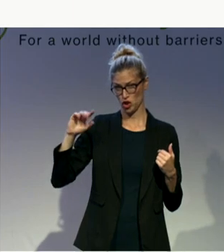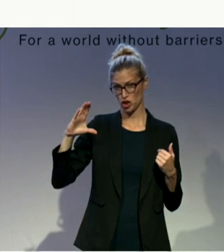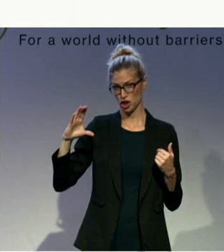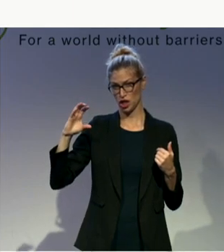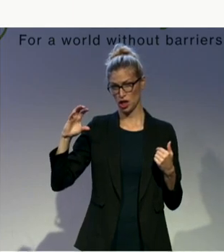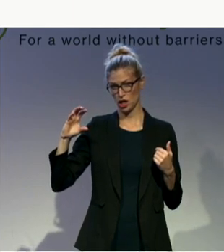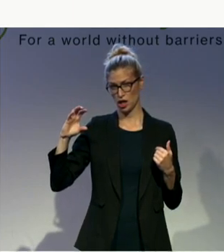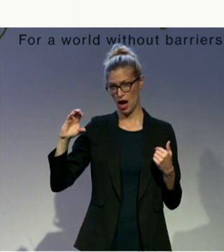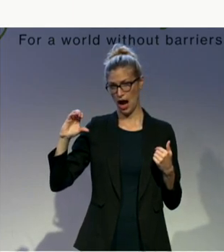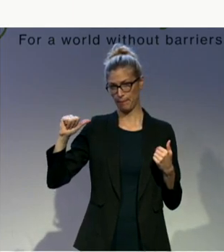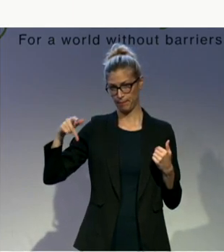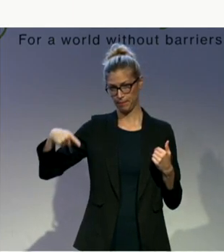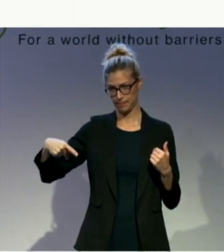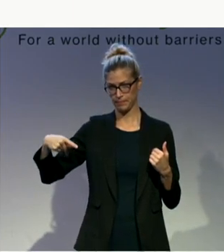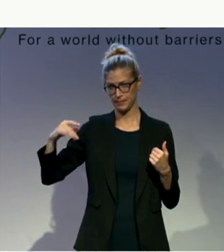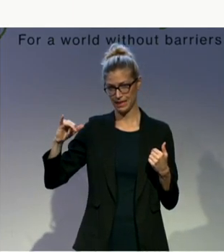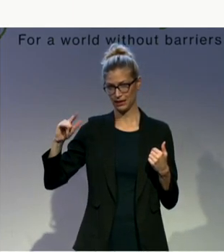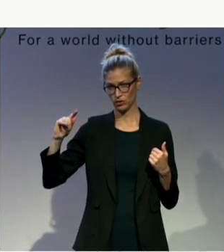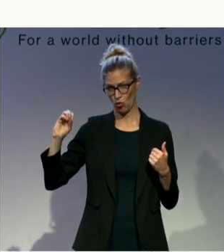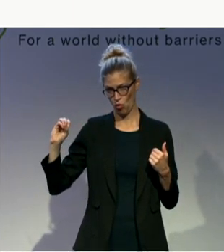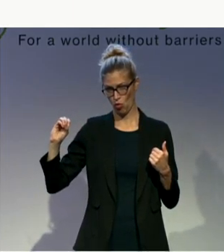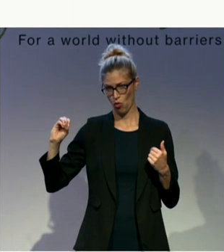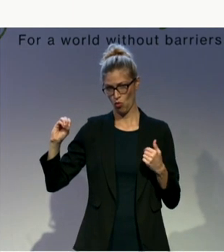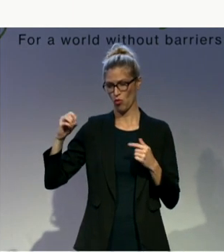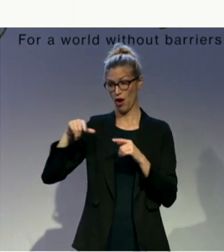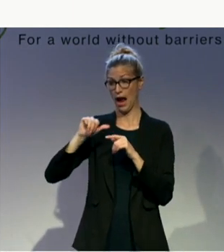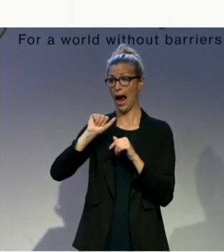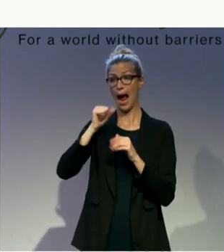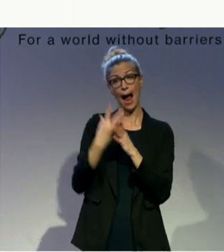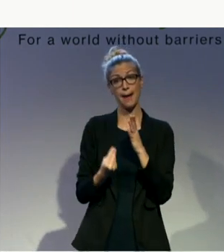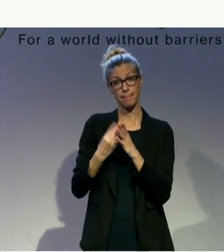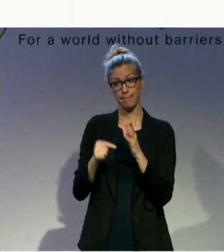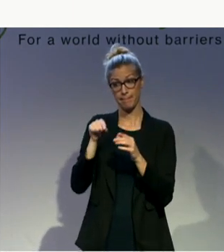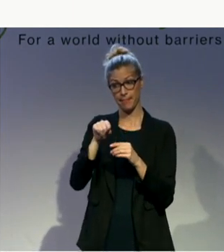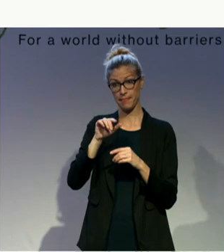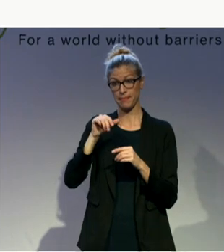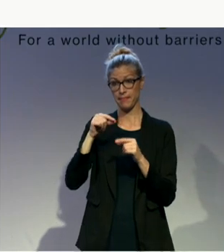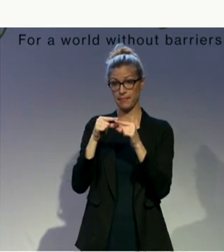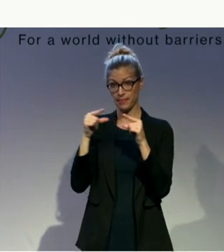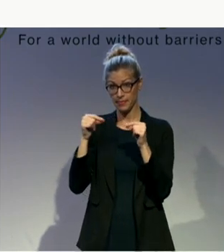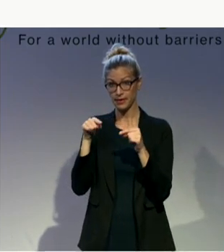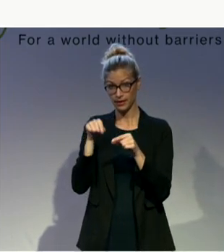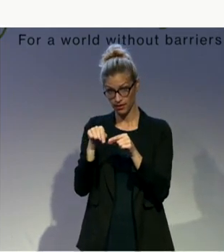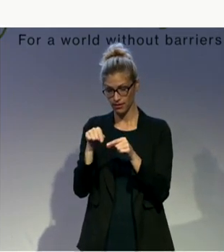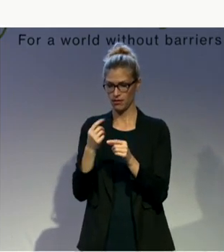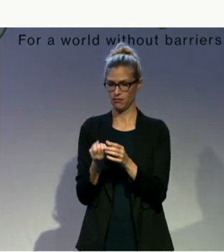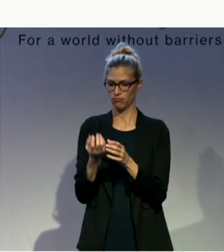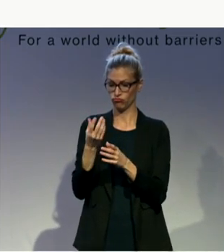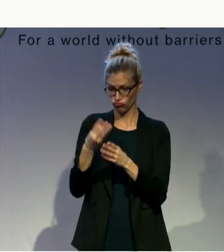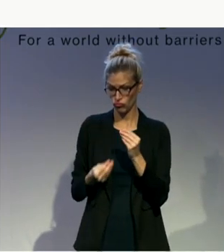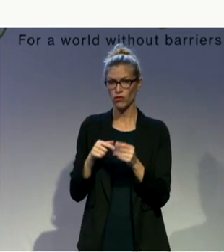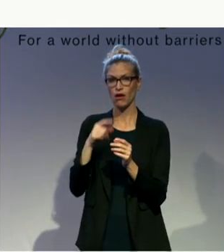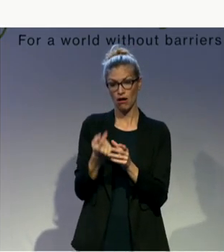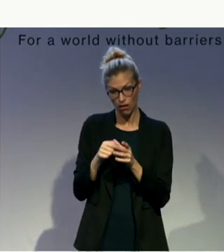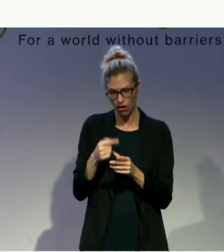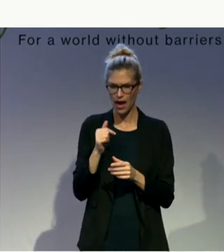citizen, whether I have a learning difficulty or not, so that I know, okay, what are